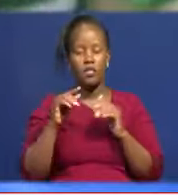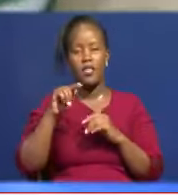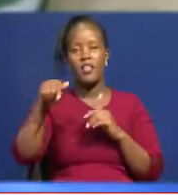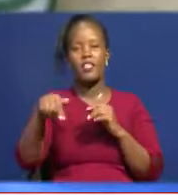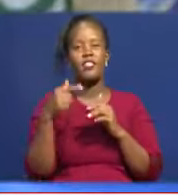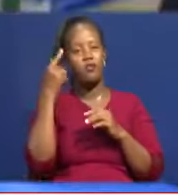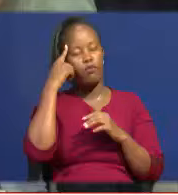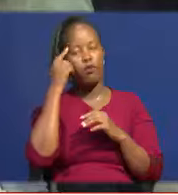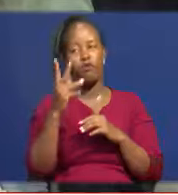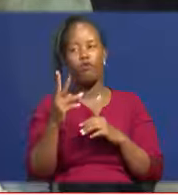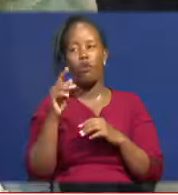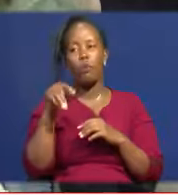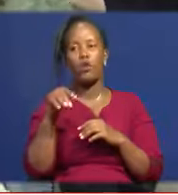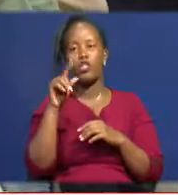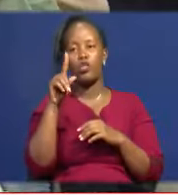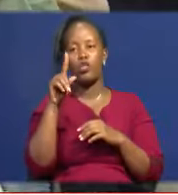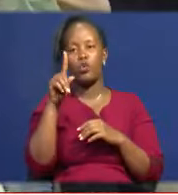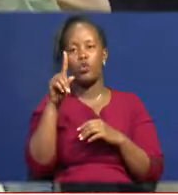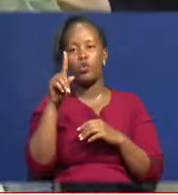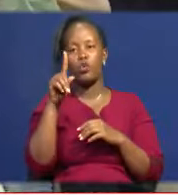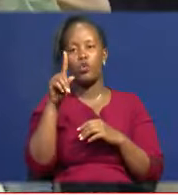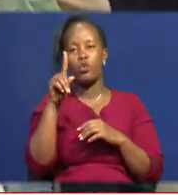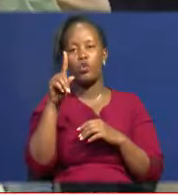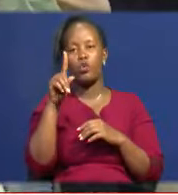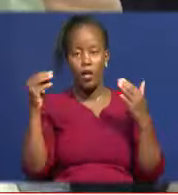$1 trillion. Lending to MSMEs has